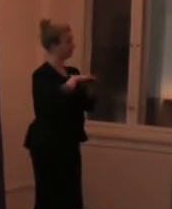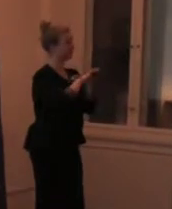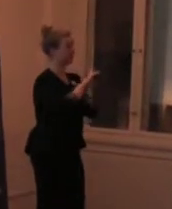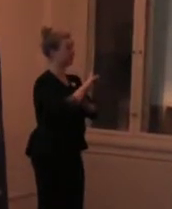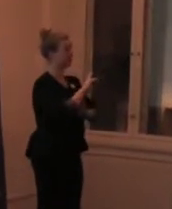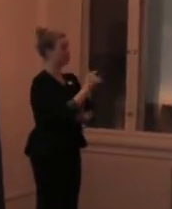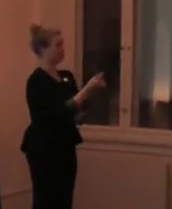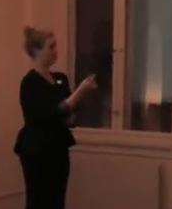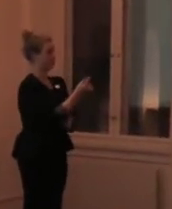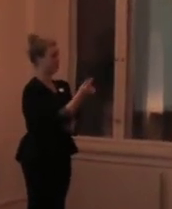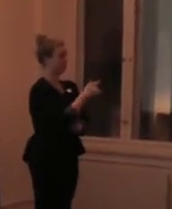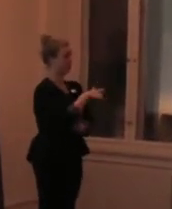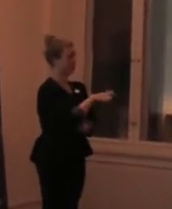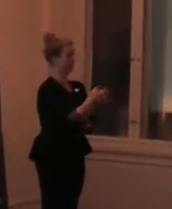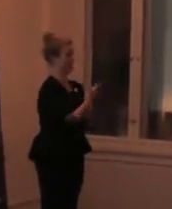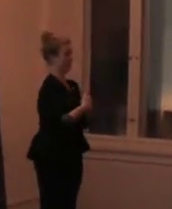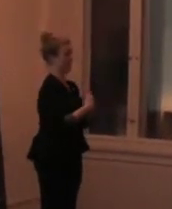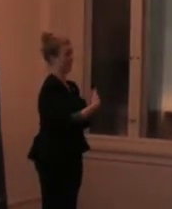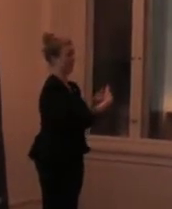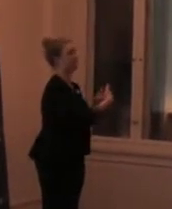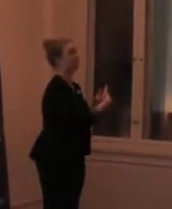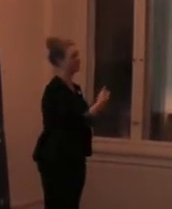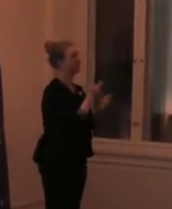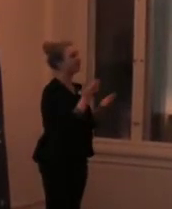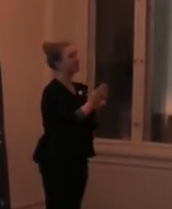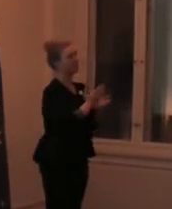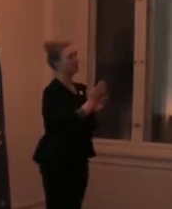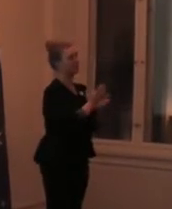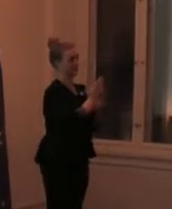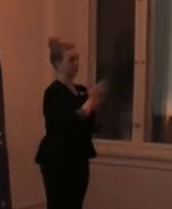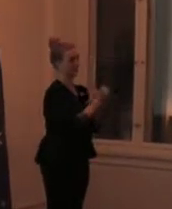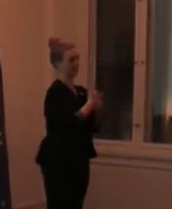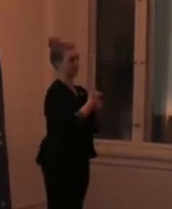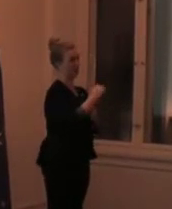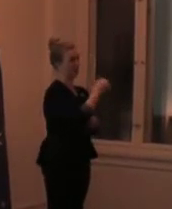7,000 people, as that's the average of the visitors every month.